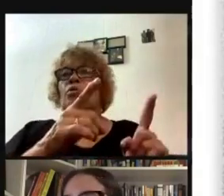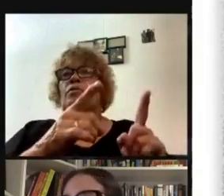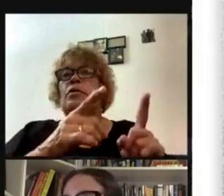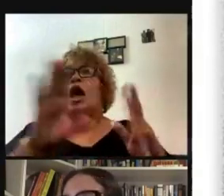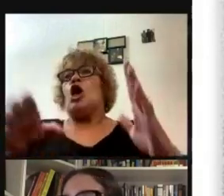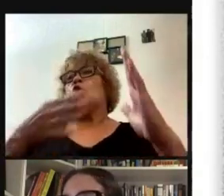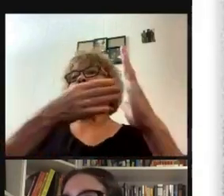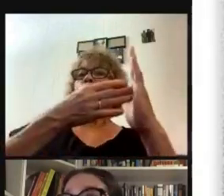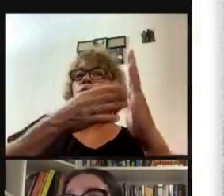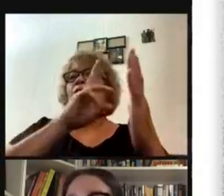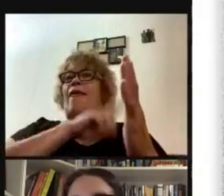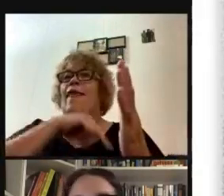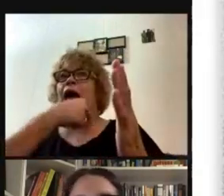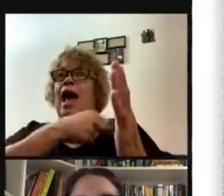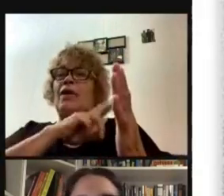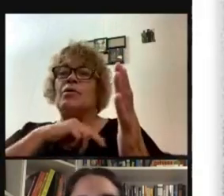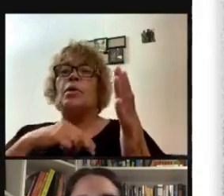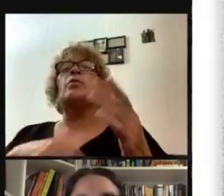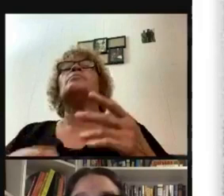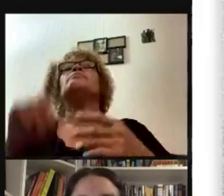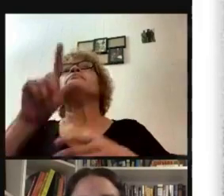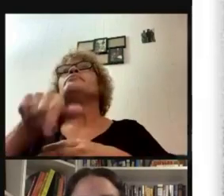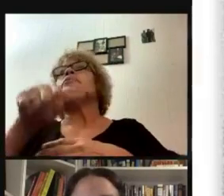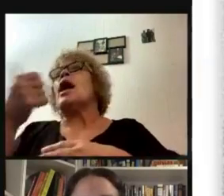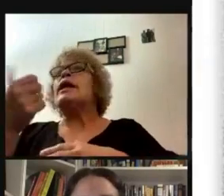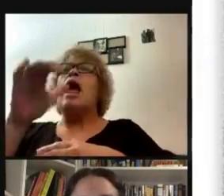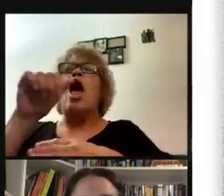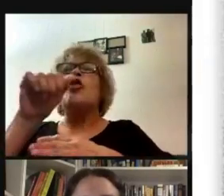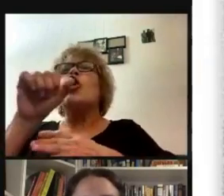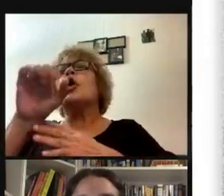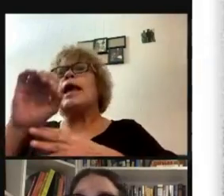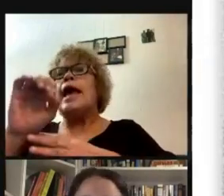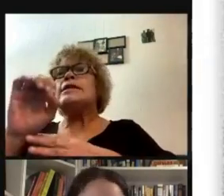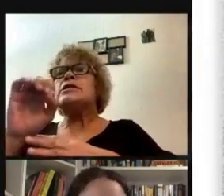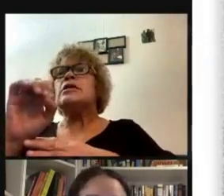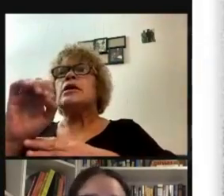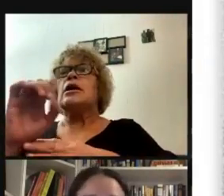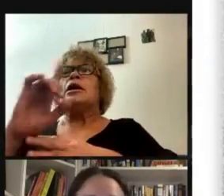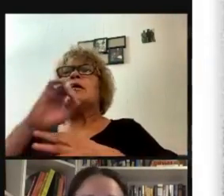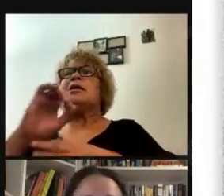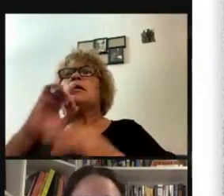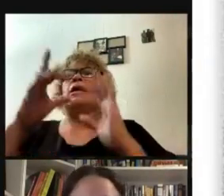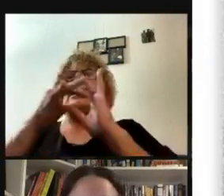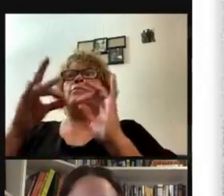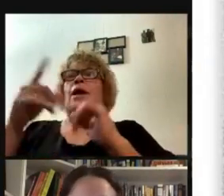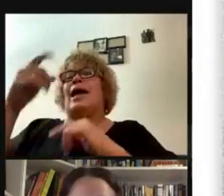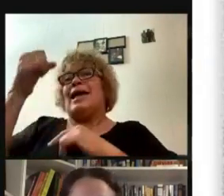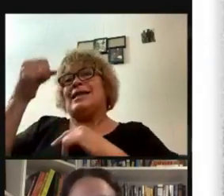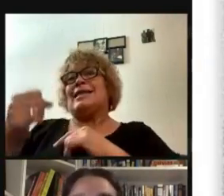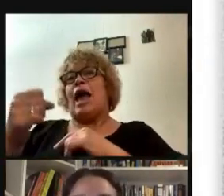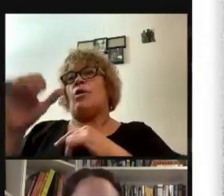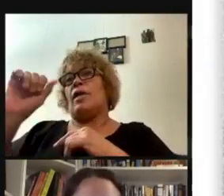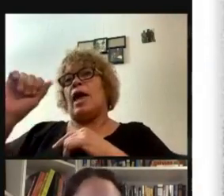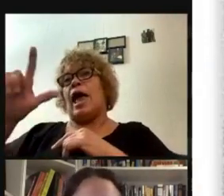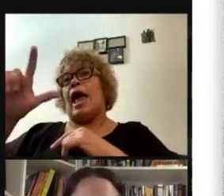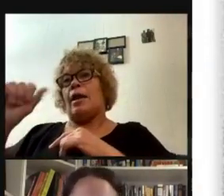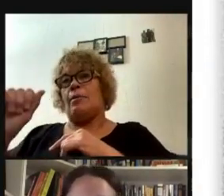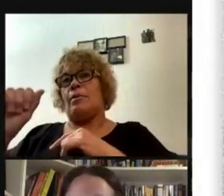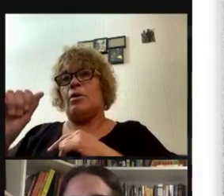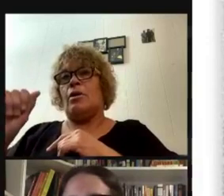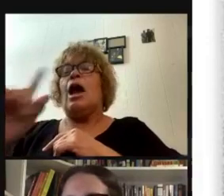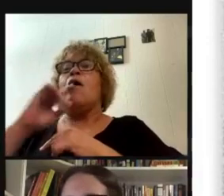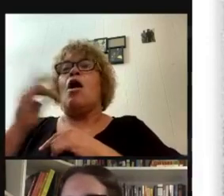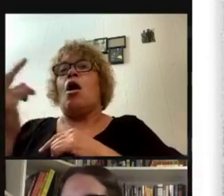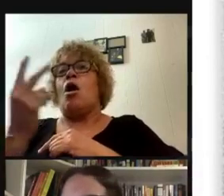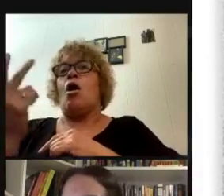hospital. Another case that is brought in the South in Alabama is the case of the Ralph